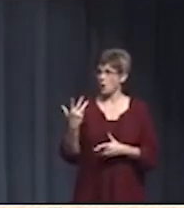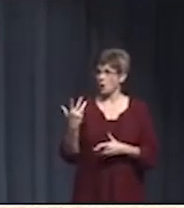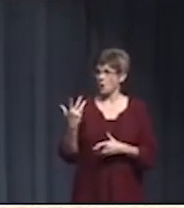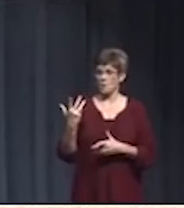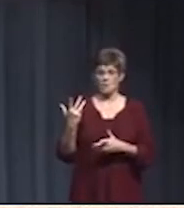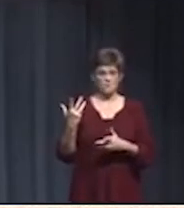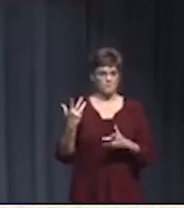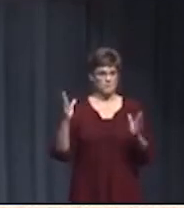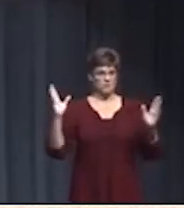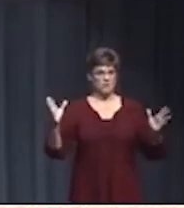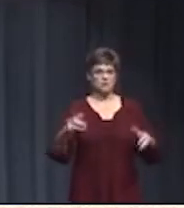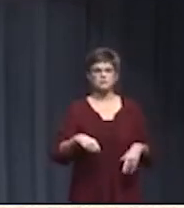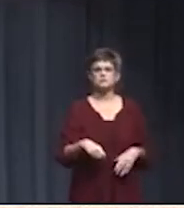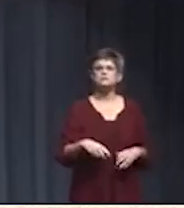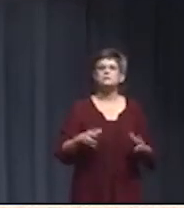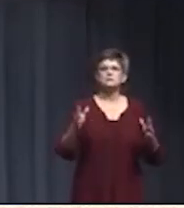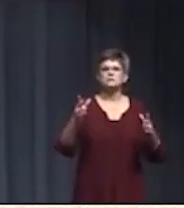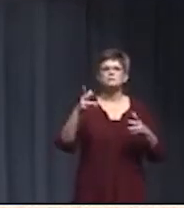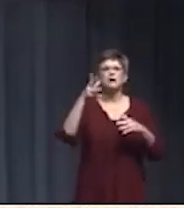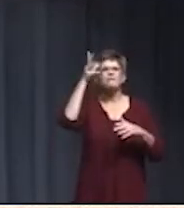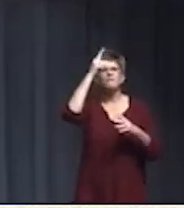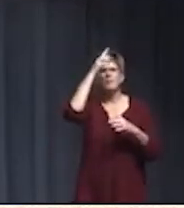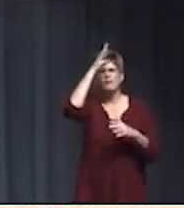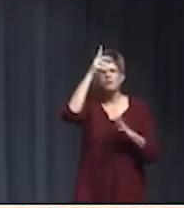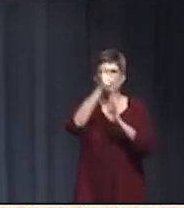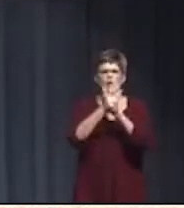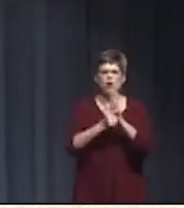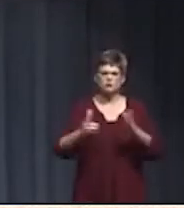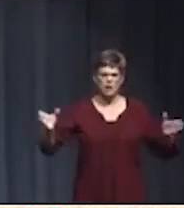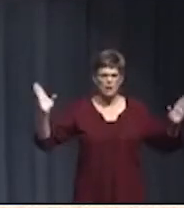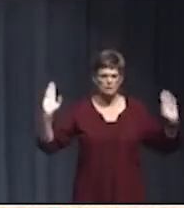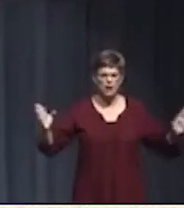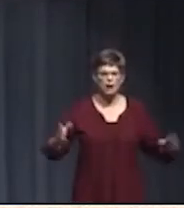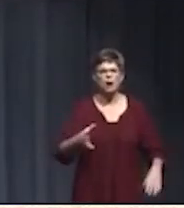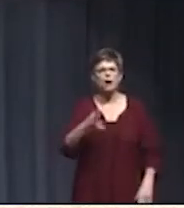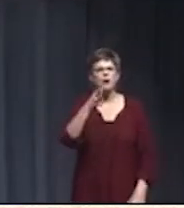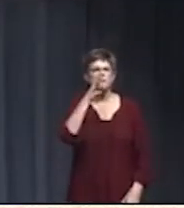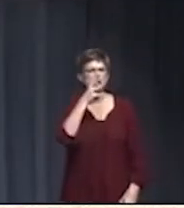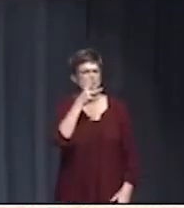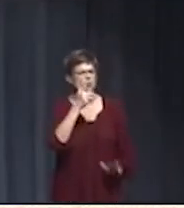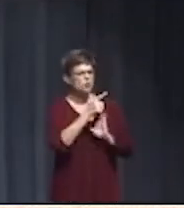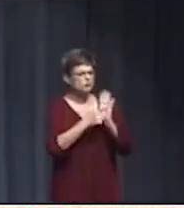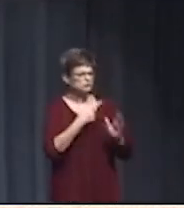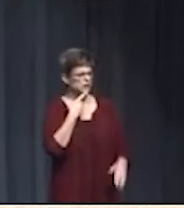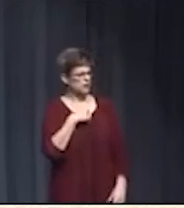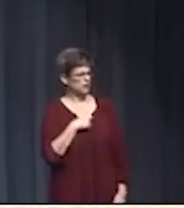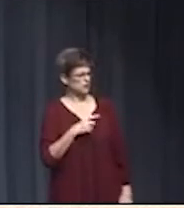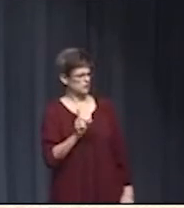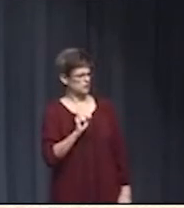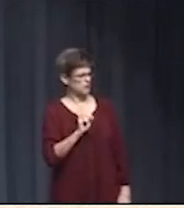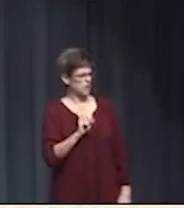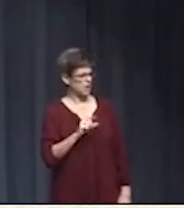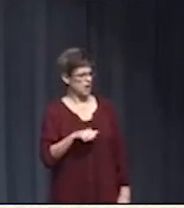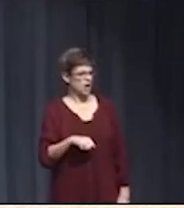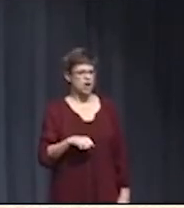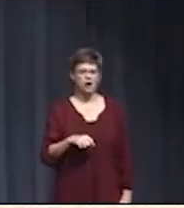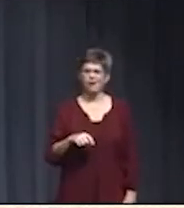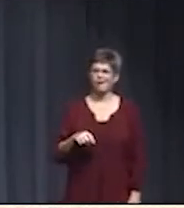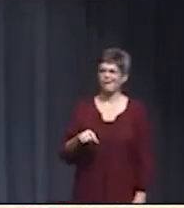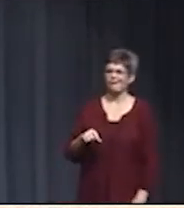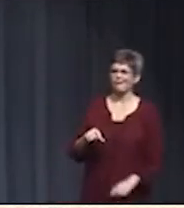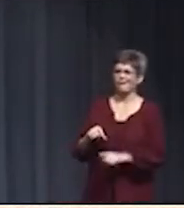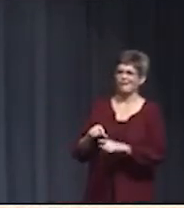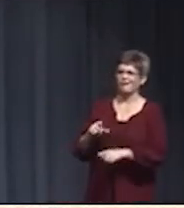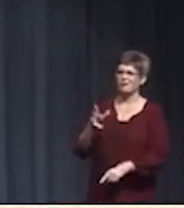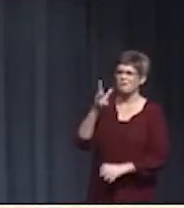it? Well, we gave it away to somebody else they hid. And she's like, you can see her going, uh-huh, yeah, right. And I'm just sitting there going, rolling my eyes, going, no, I'm